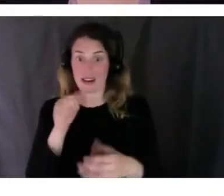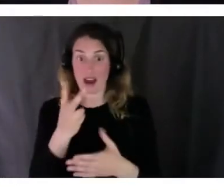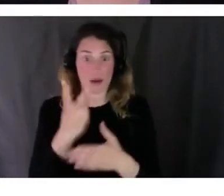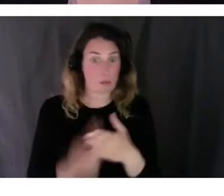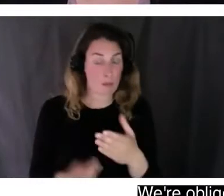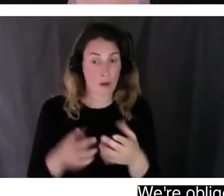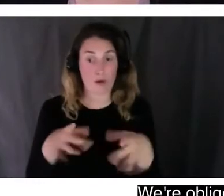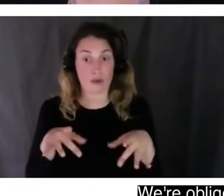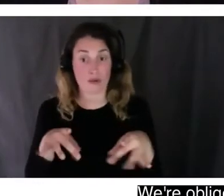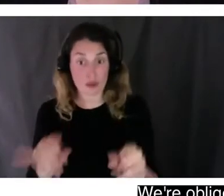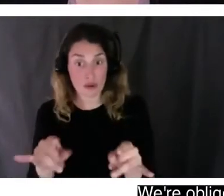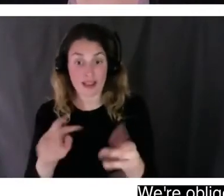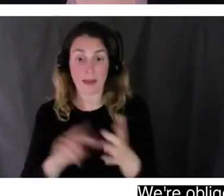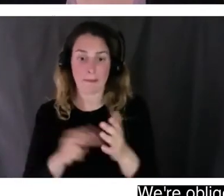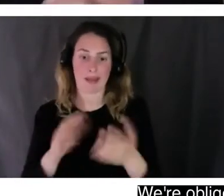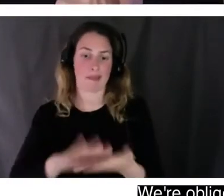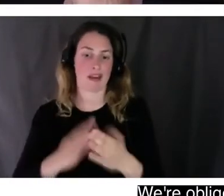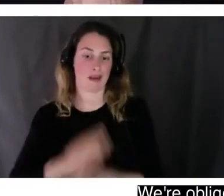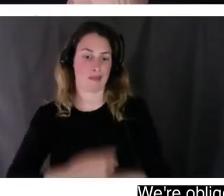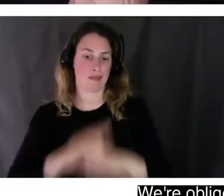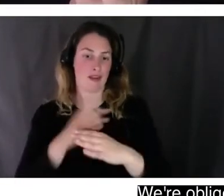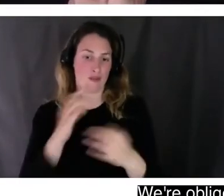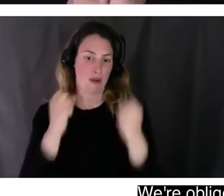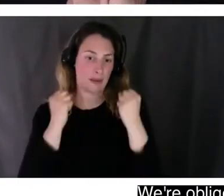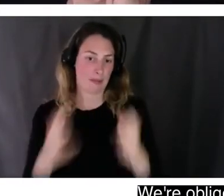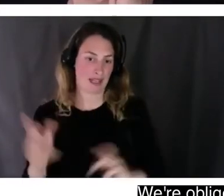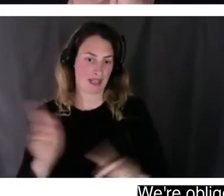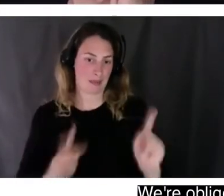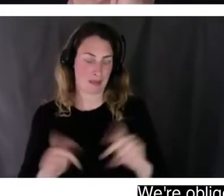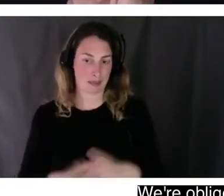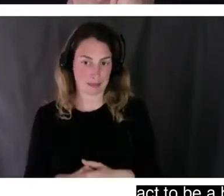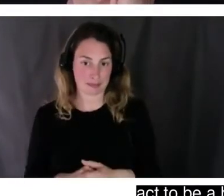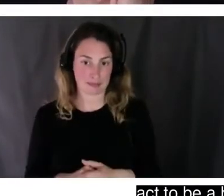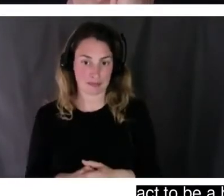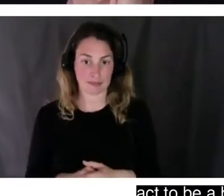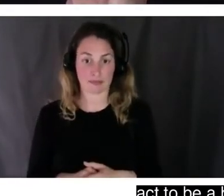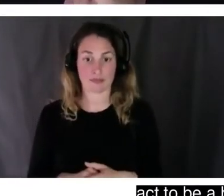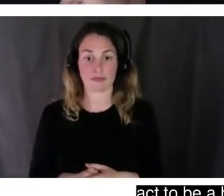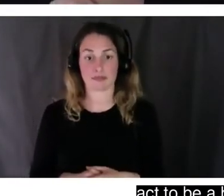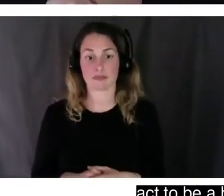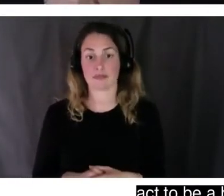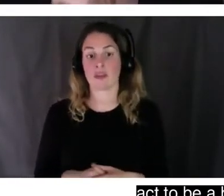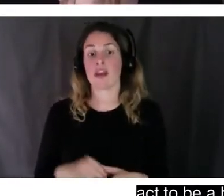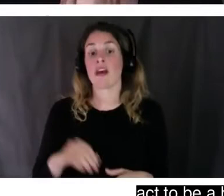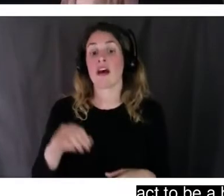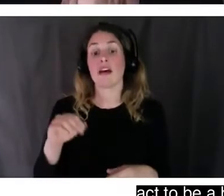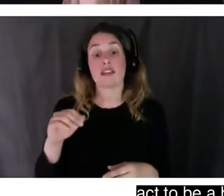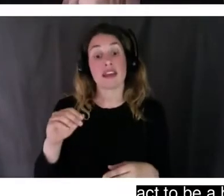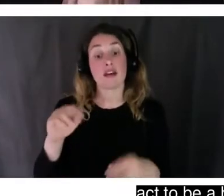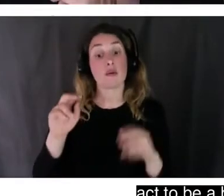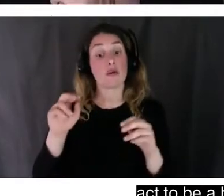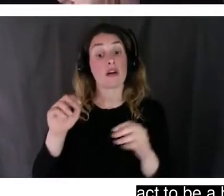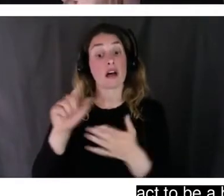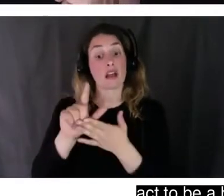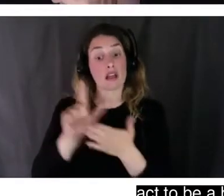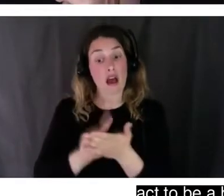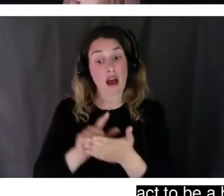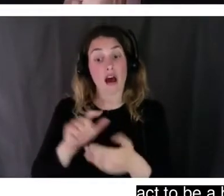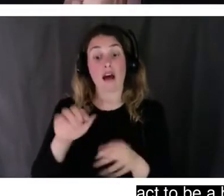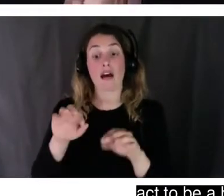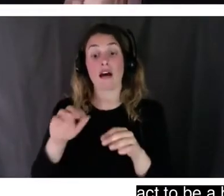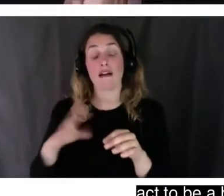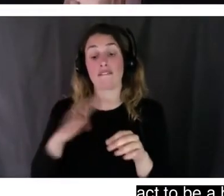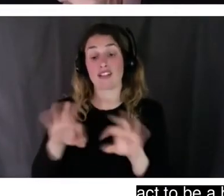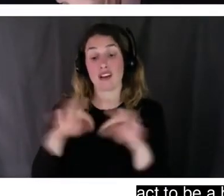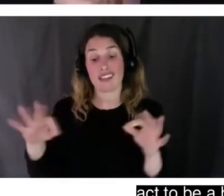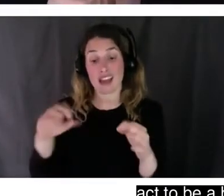We're obliged under the Official Languages Act to be a bilingual